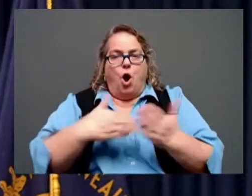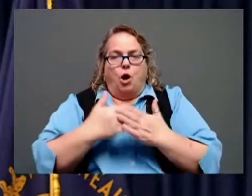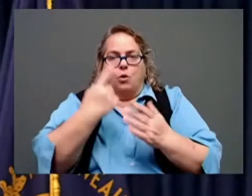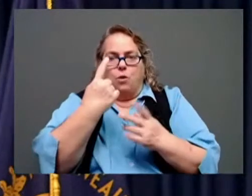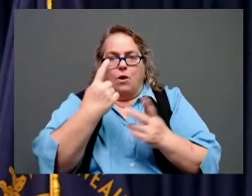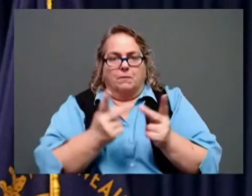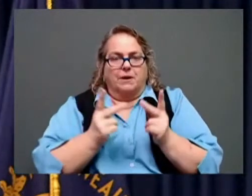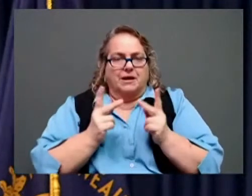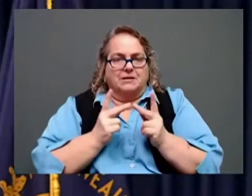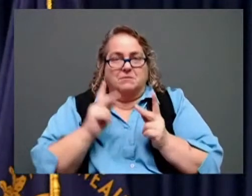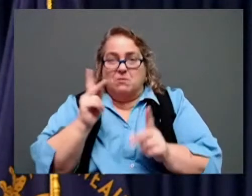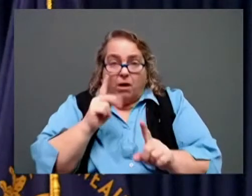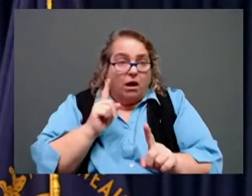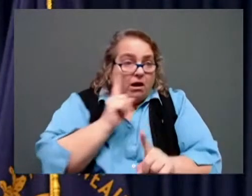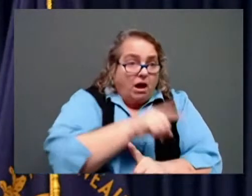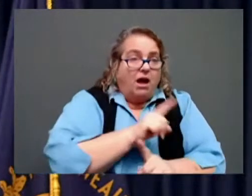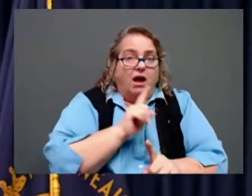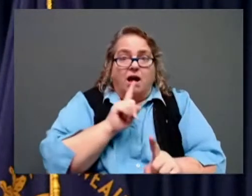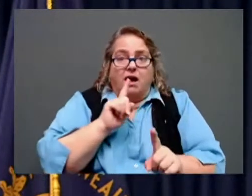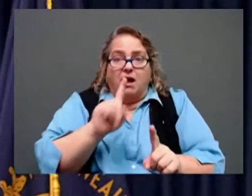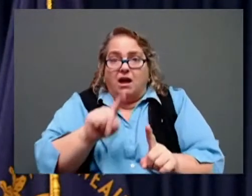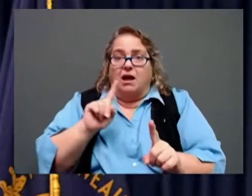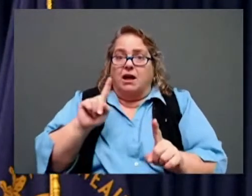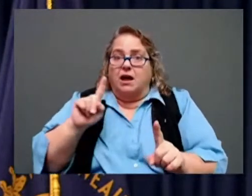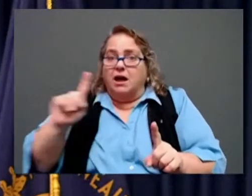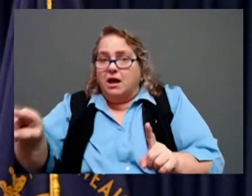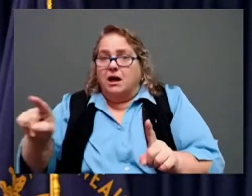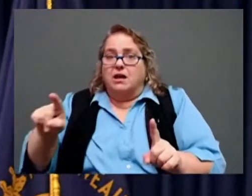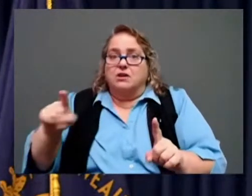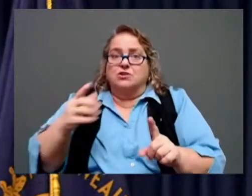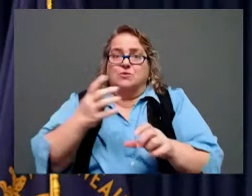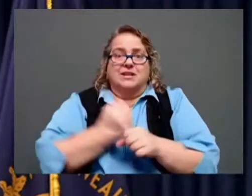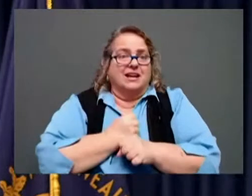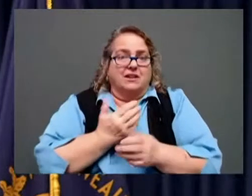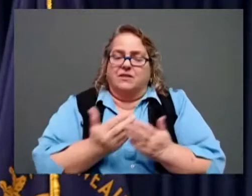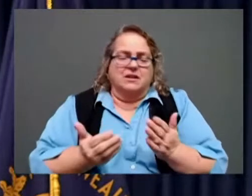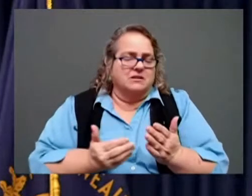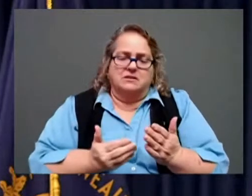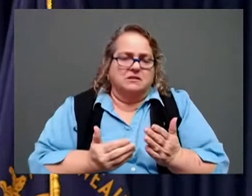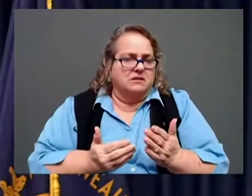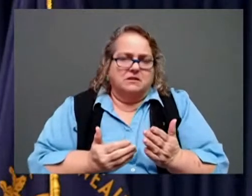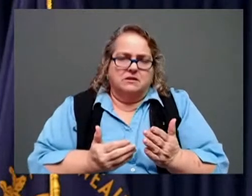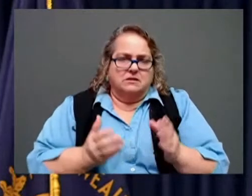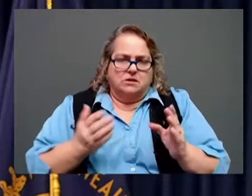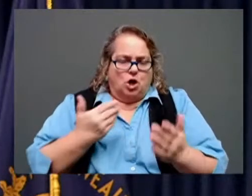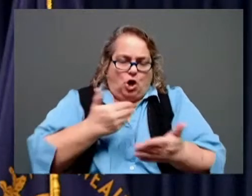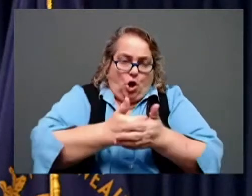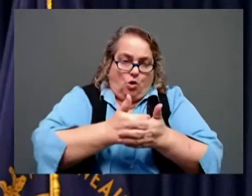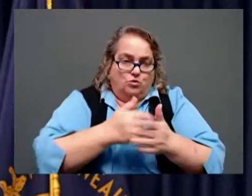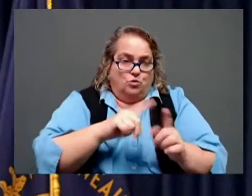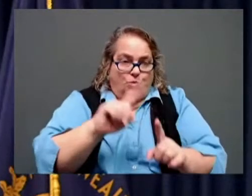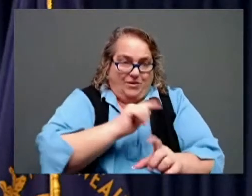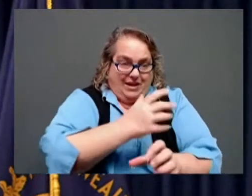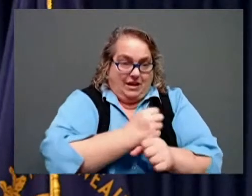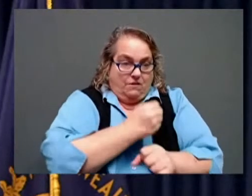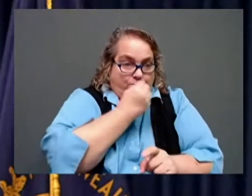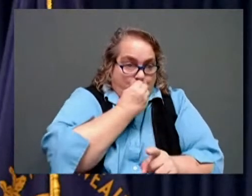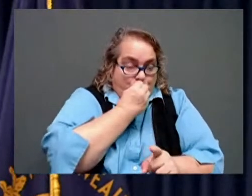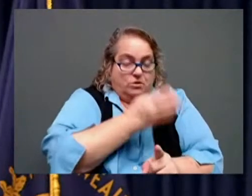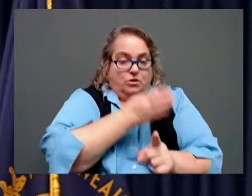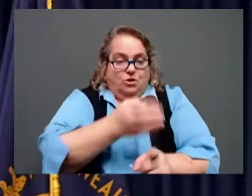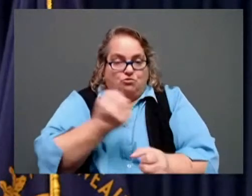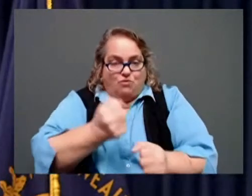need any more of a hassle, and we want them as close to places that people can get food and other supplies as we